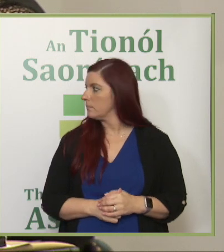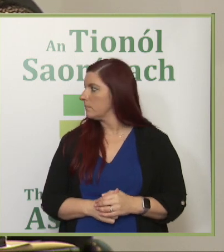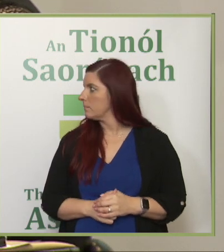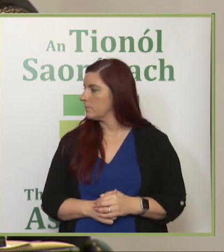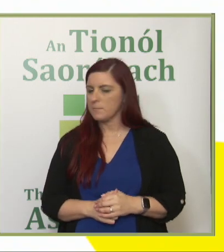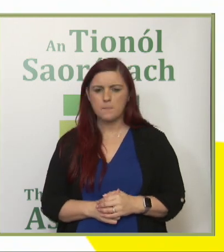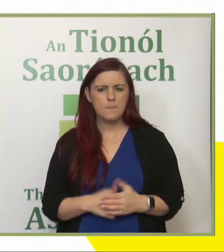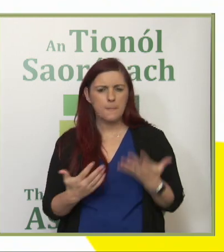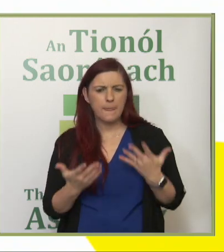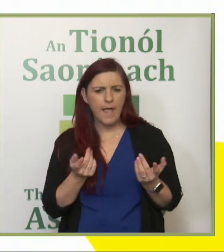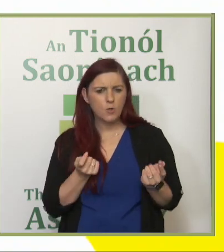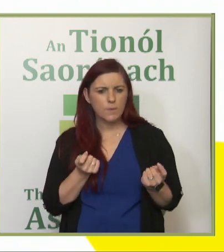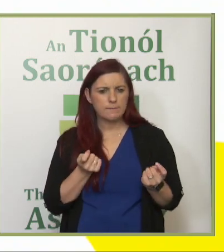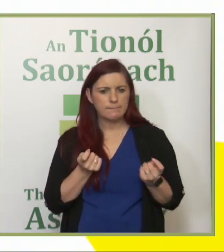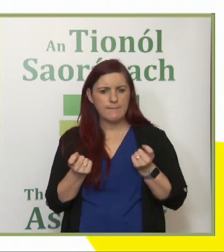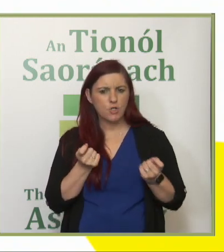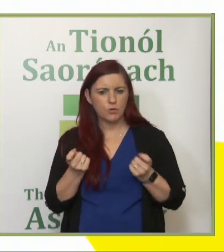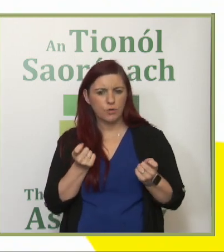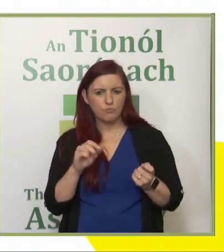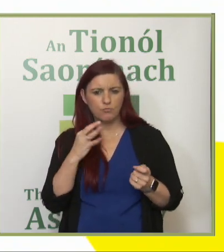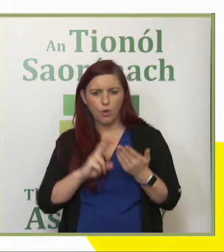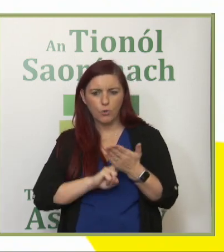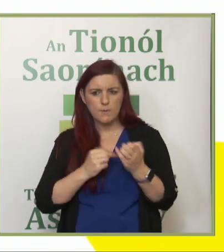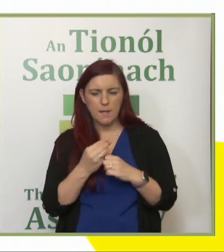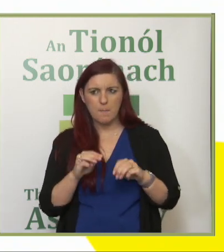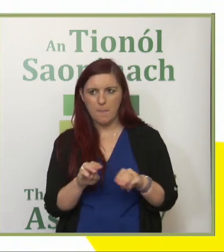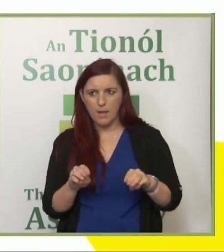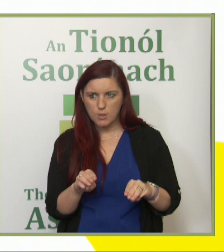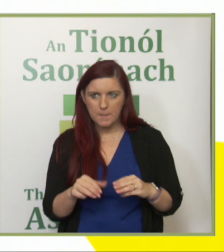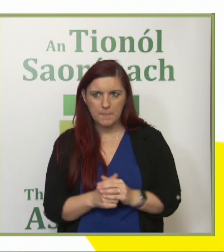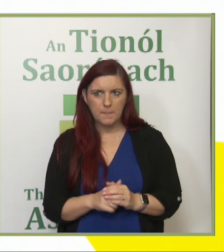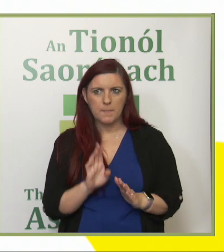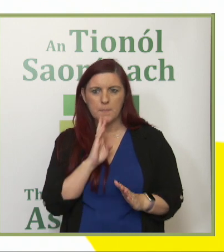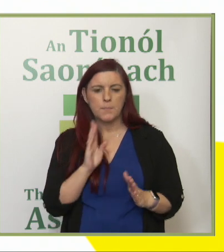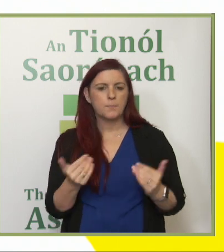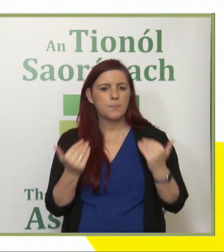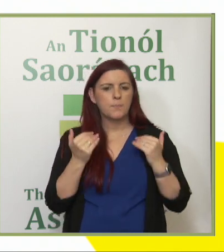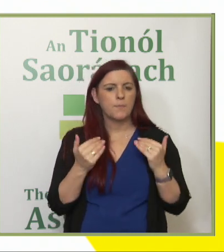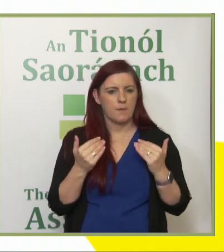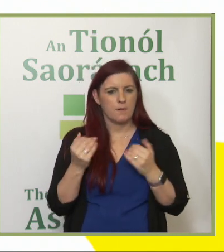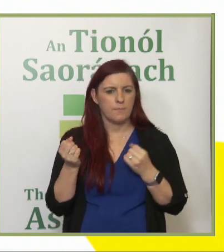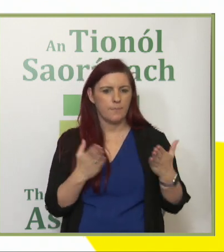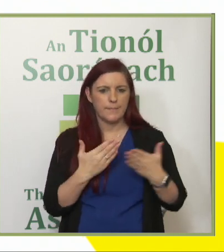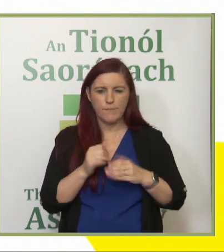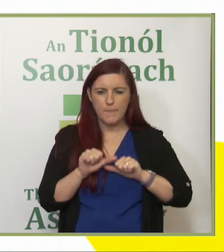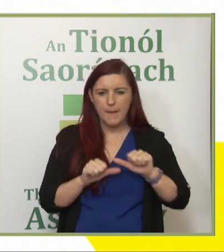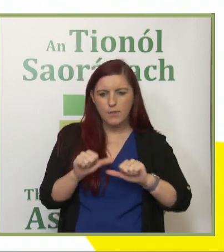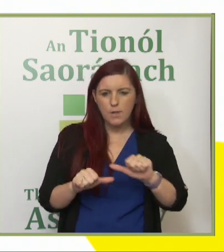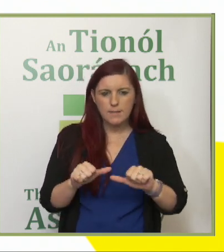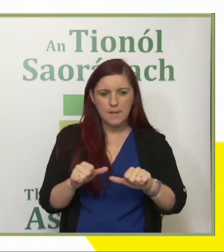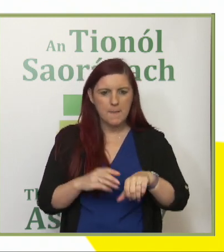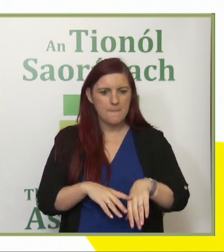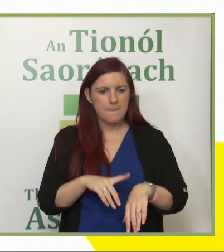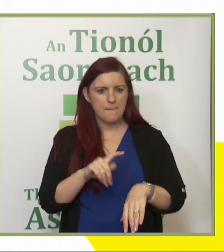So how do we measure drug use in the population? So the information we use to describe prevalence and patterns of drug use is mainly obtained